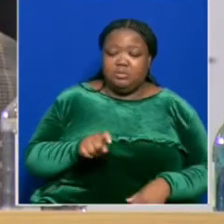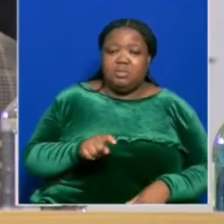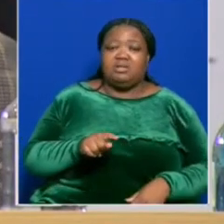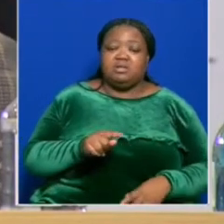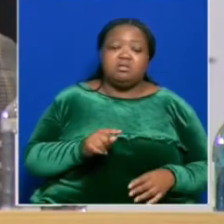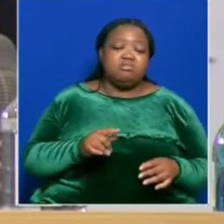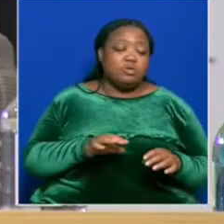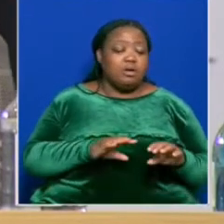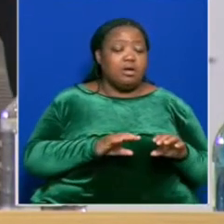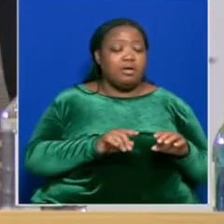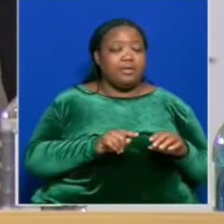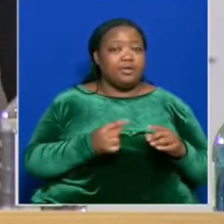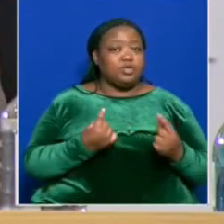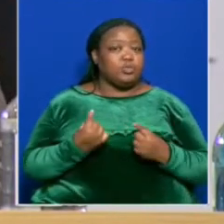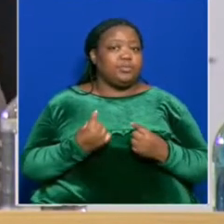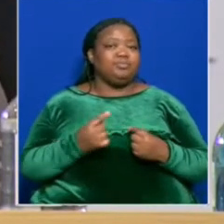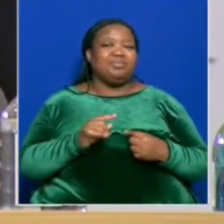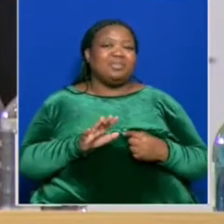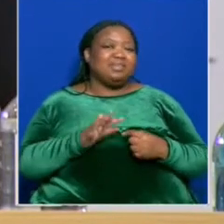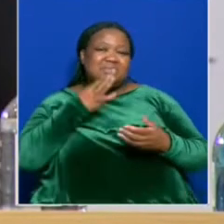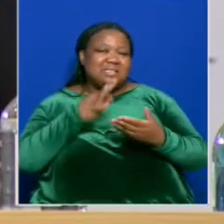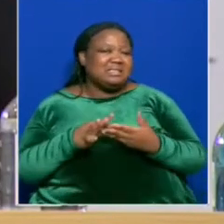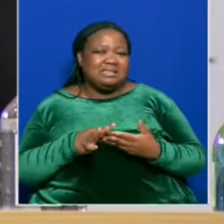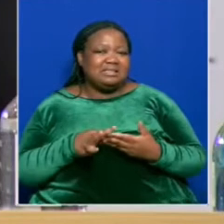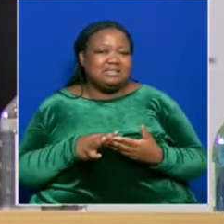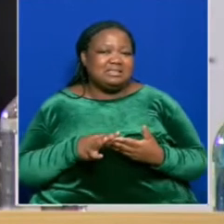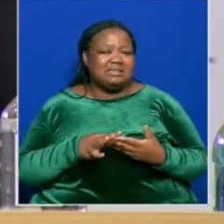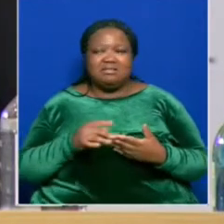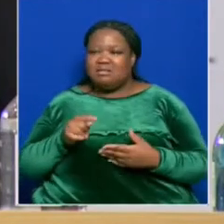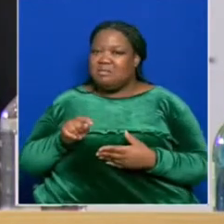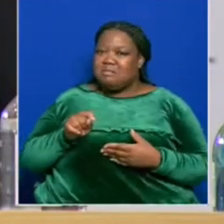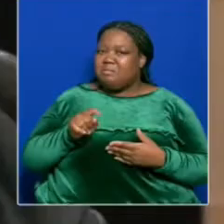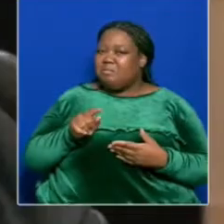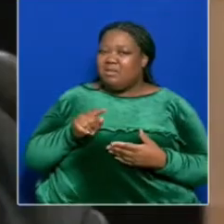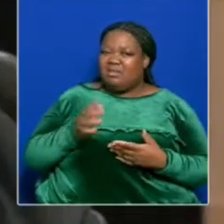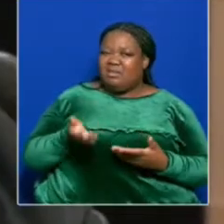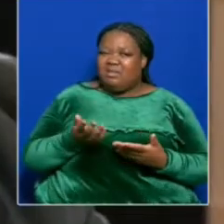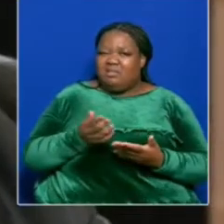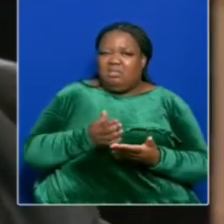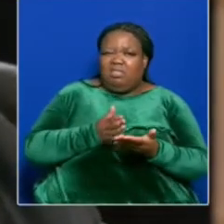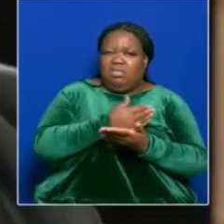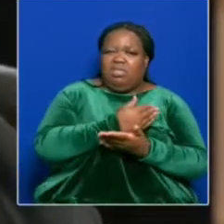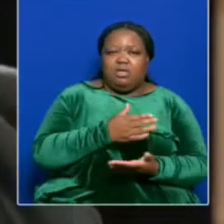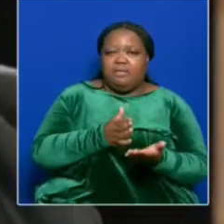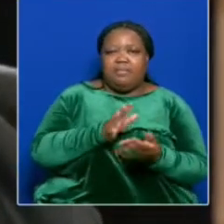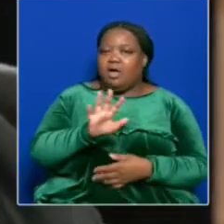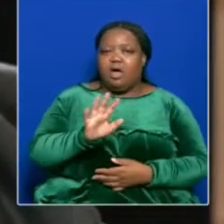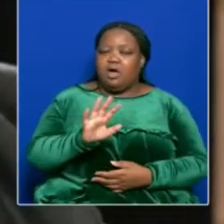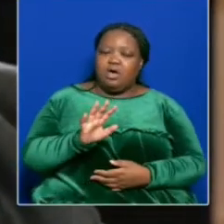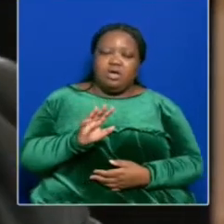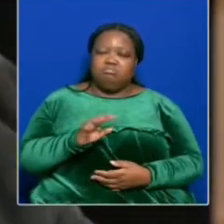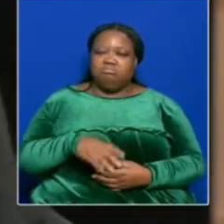Chair. I'm by no means suggesting that you should not have it, not at all. I'm not suggesting that.